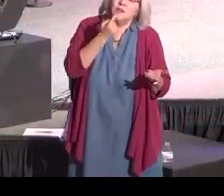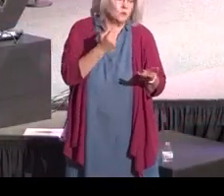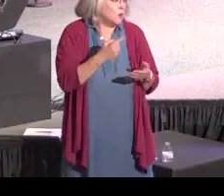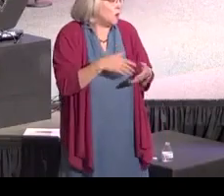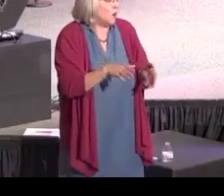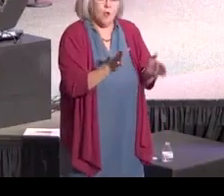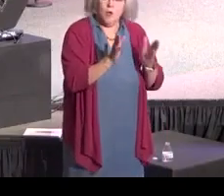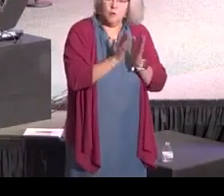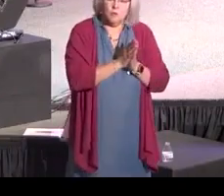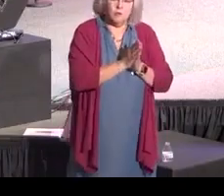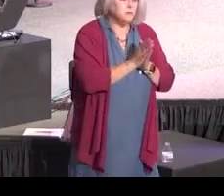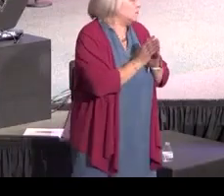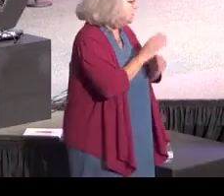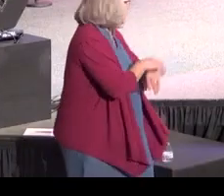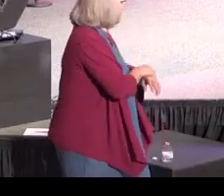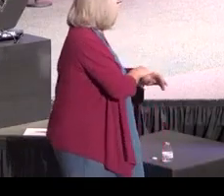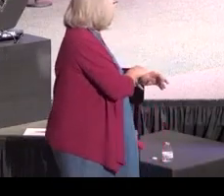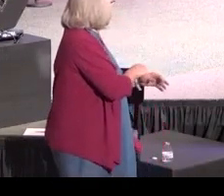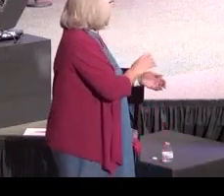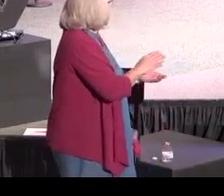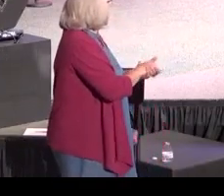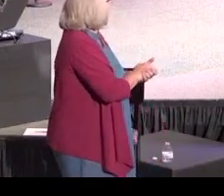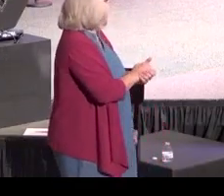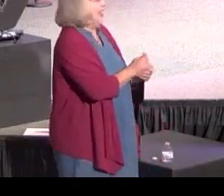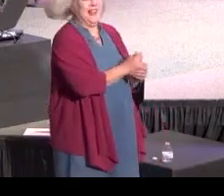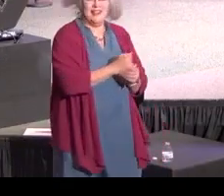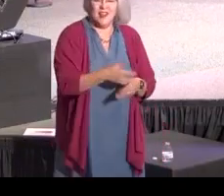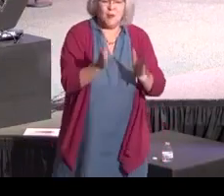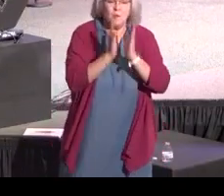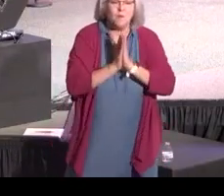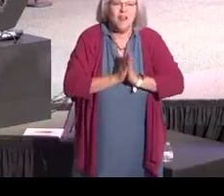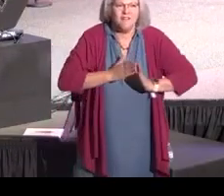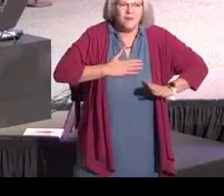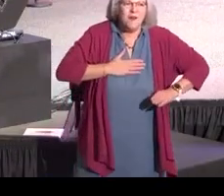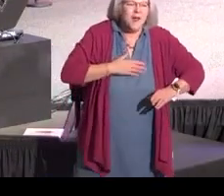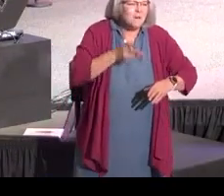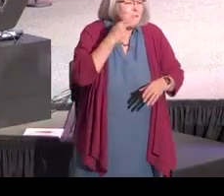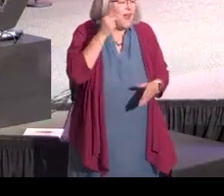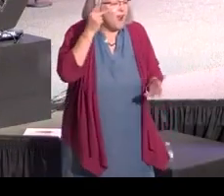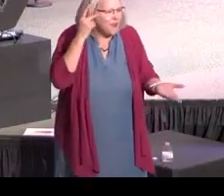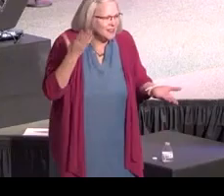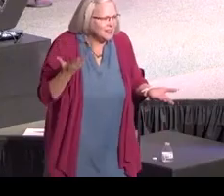my parents? I had a message here. Can you pray for my parents